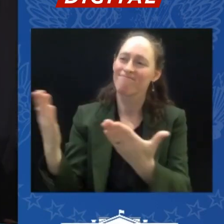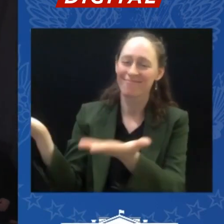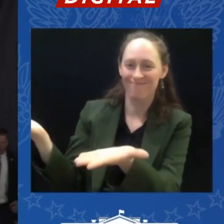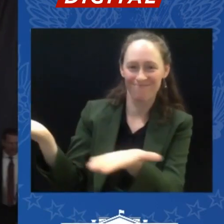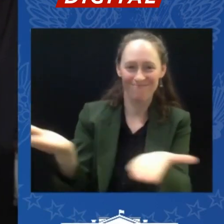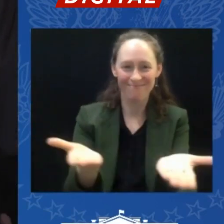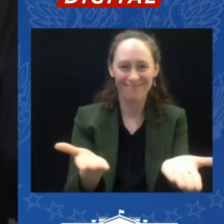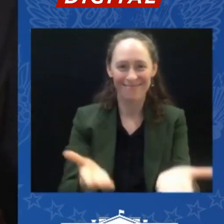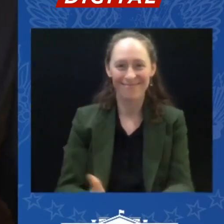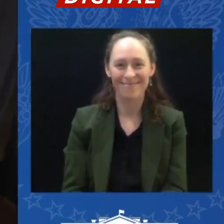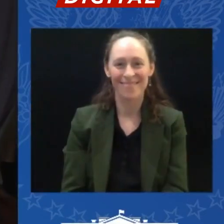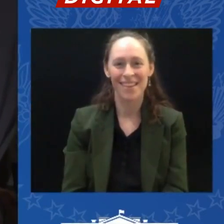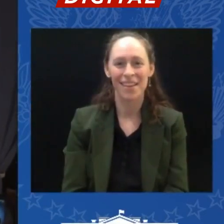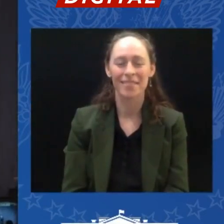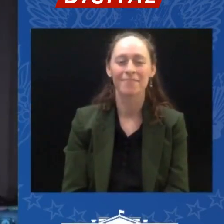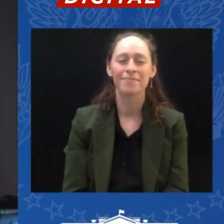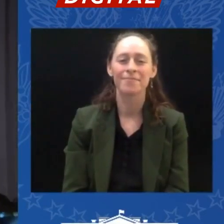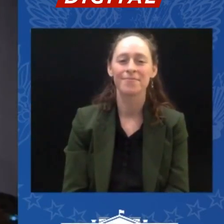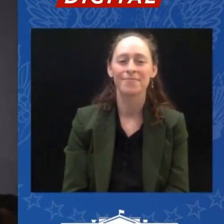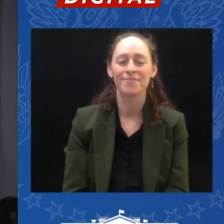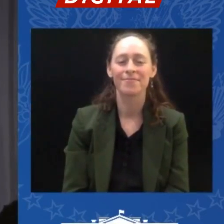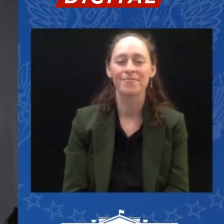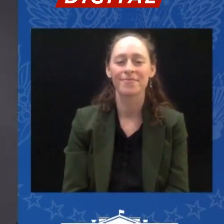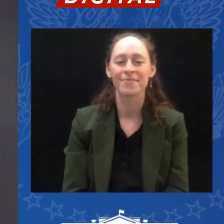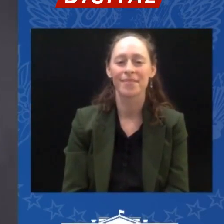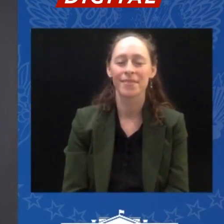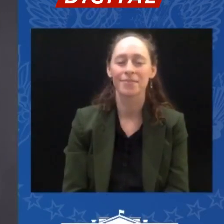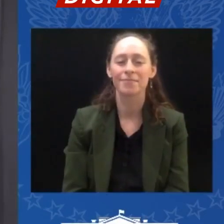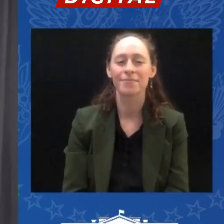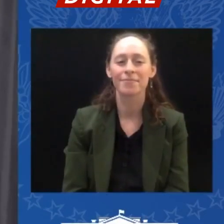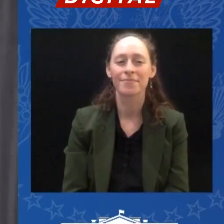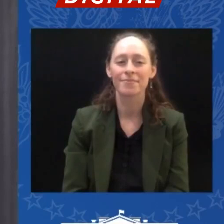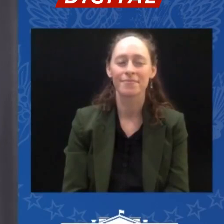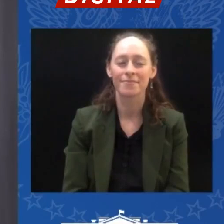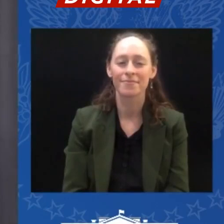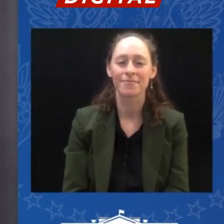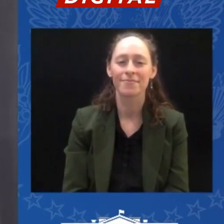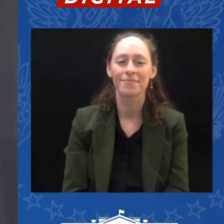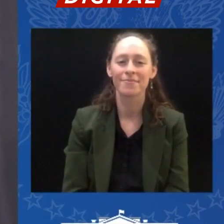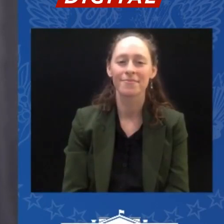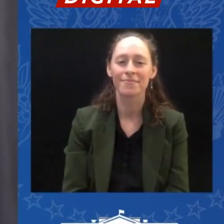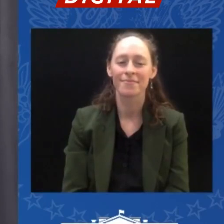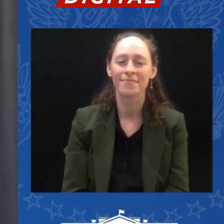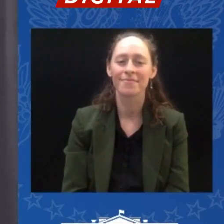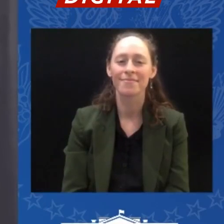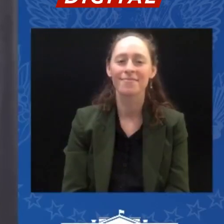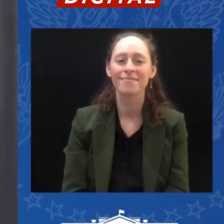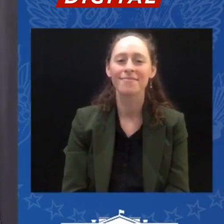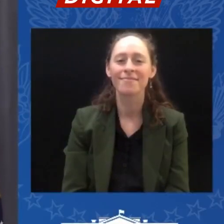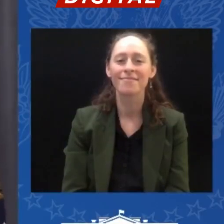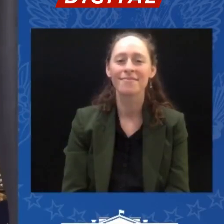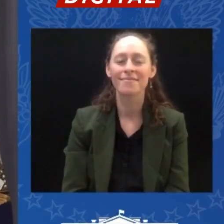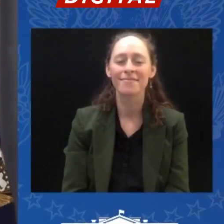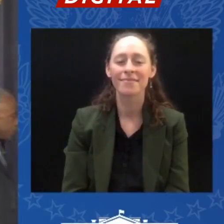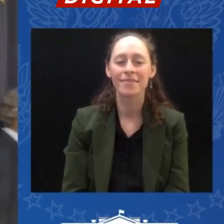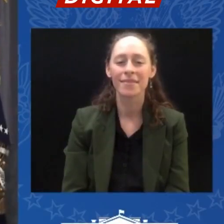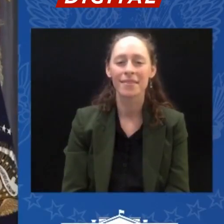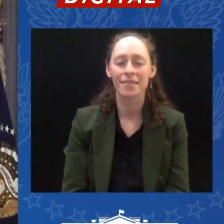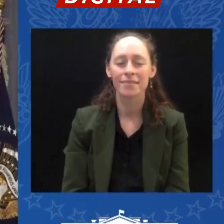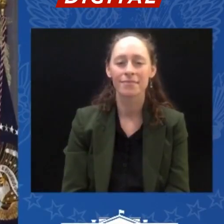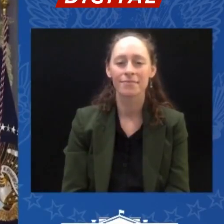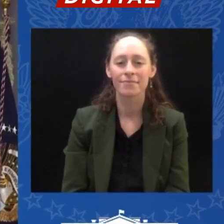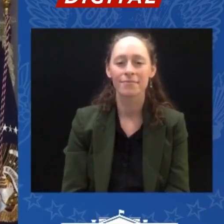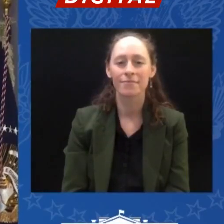Sharpton's National Action Network. Ahead of his expected announcement in the coming weeks that he will run for a second four-year term